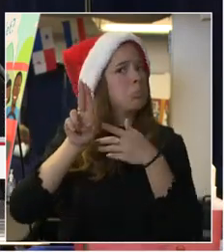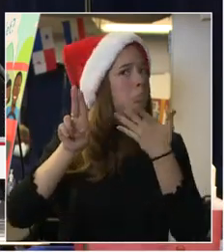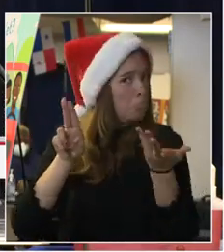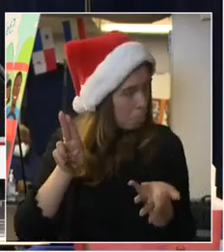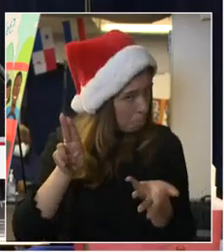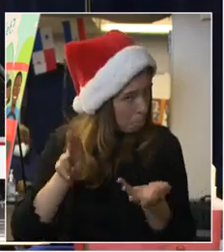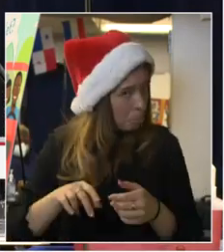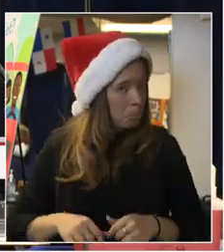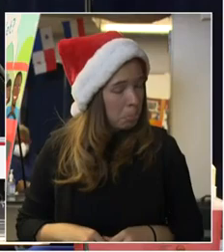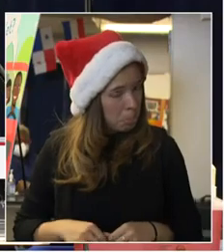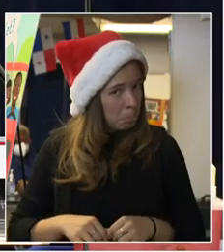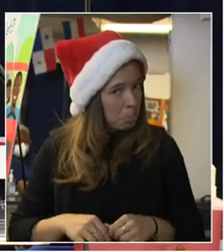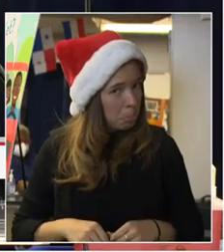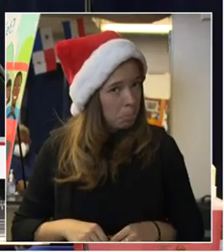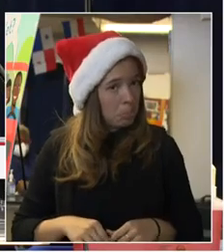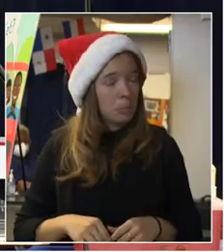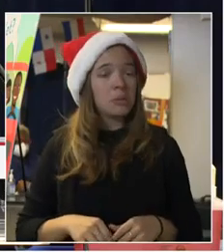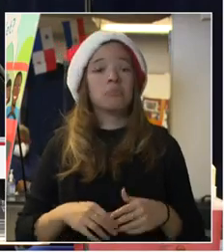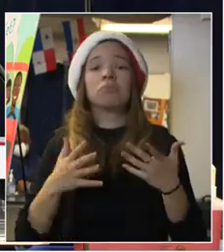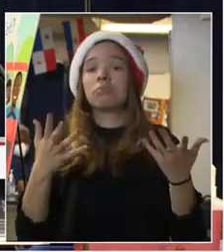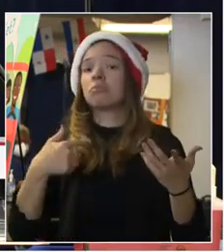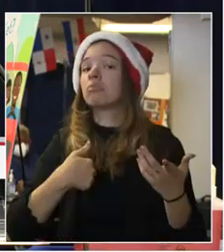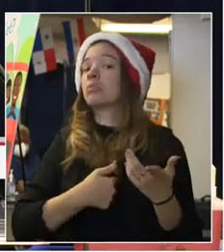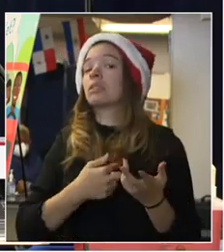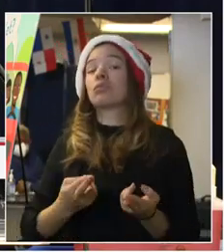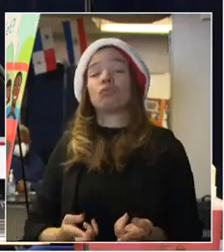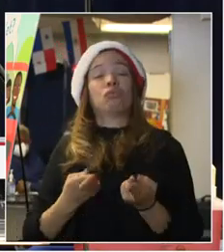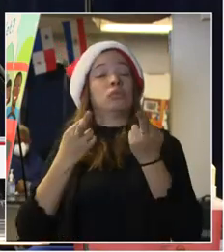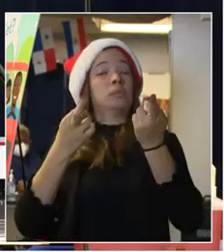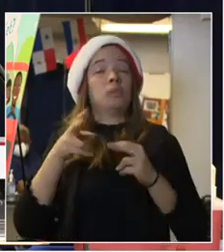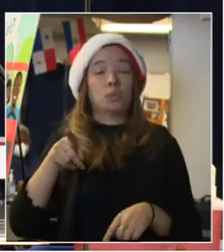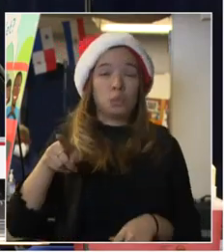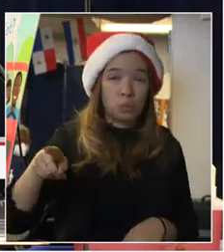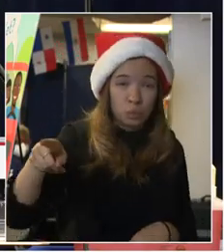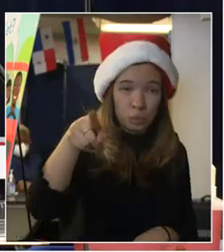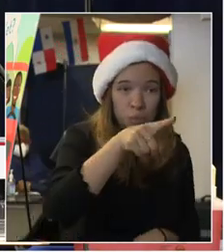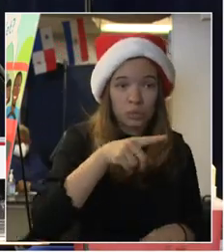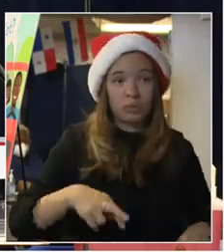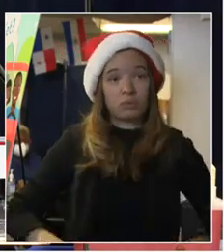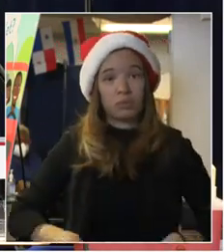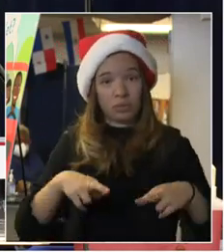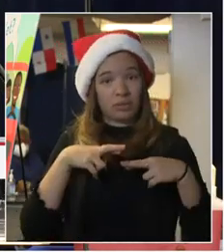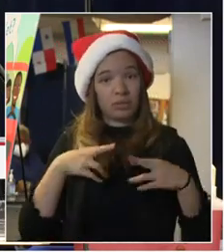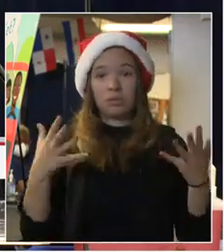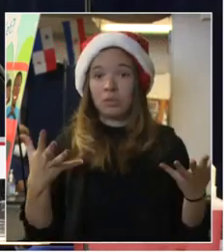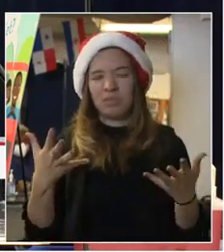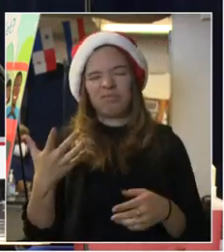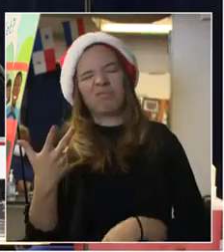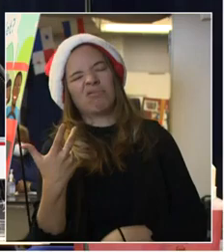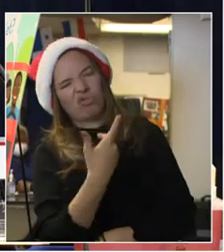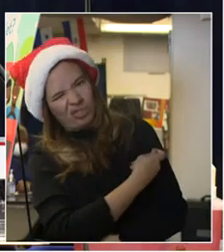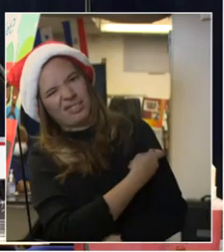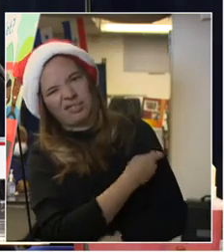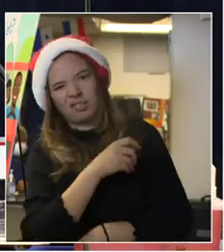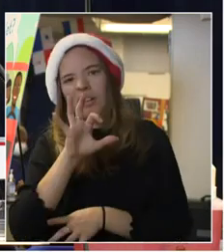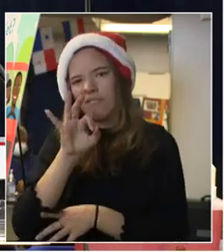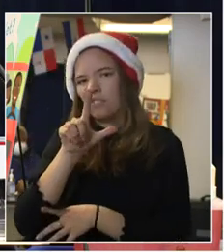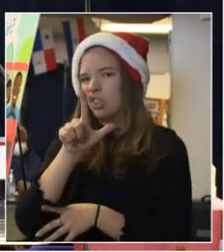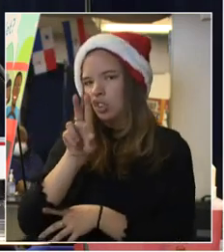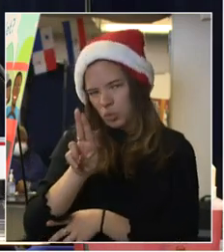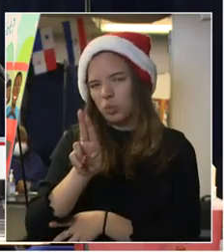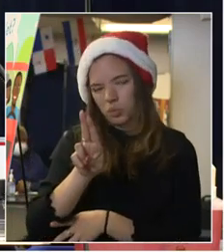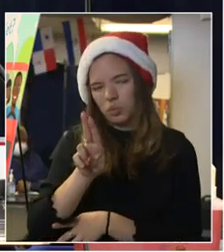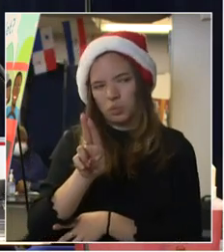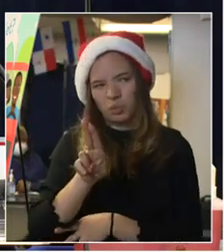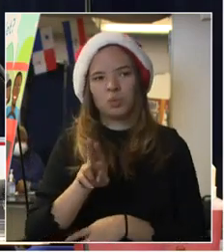recommended that our residents receive the flu vaccine. The flu season typically starts